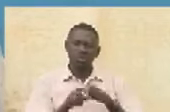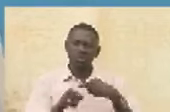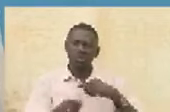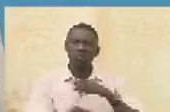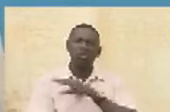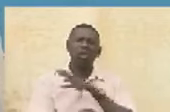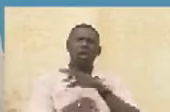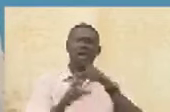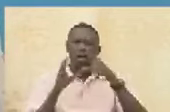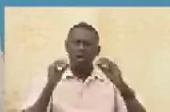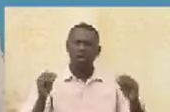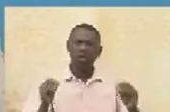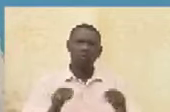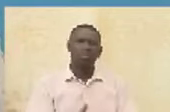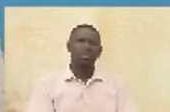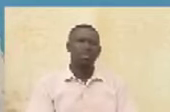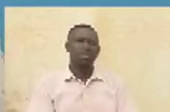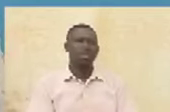room?